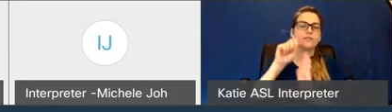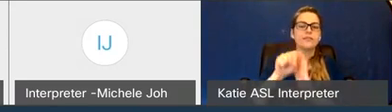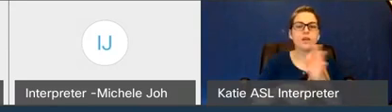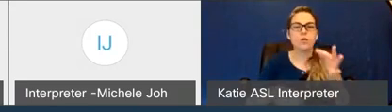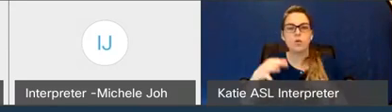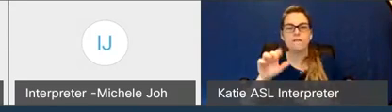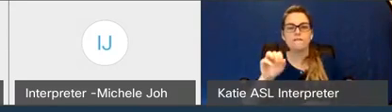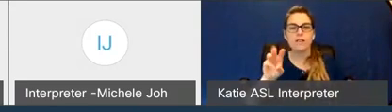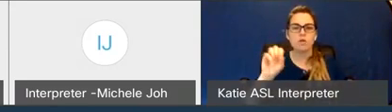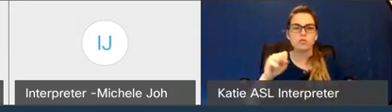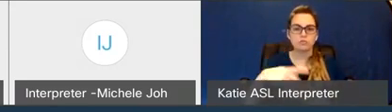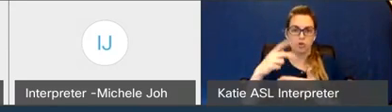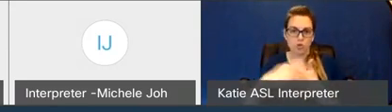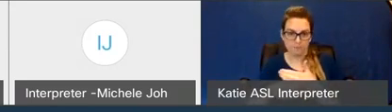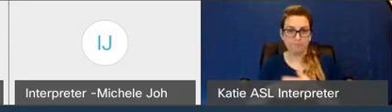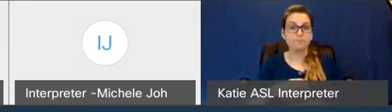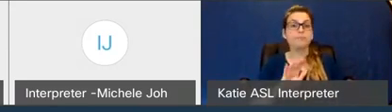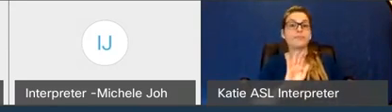of